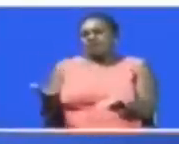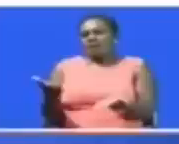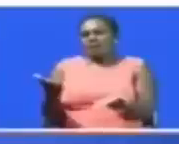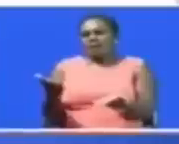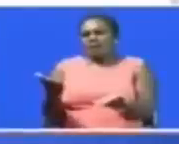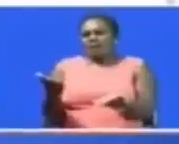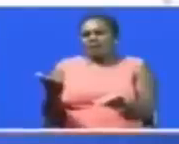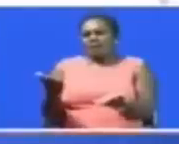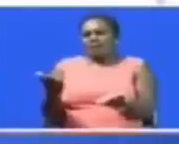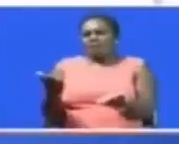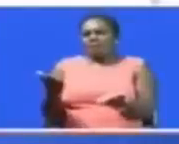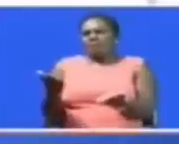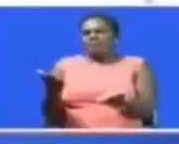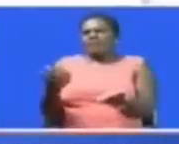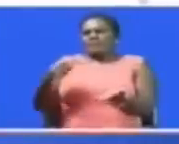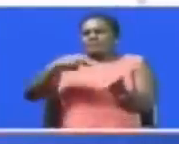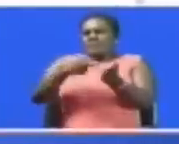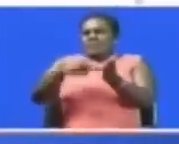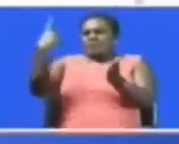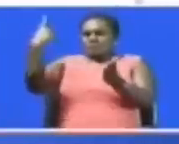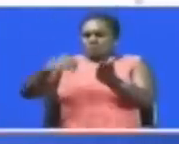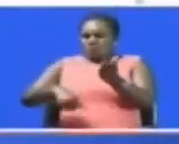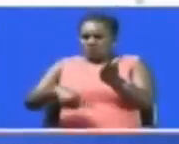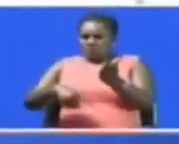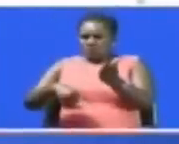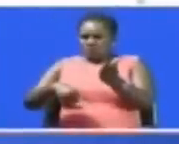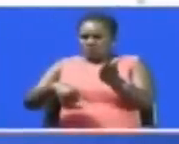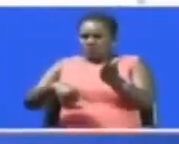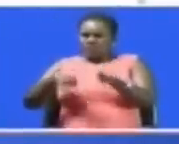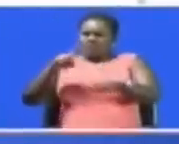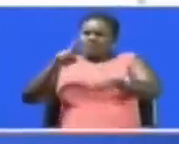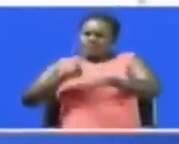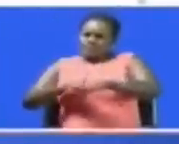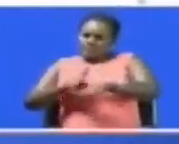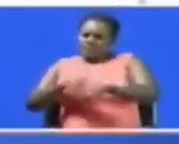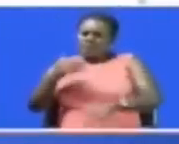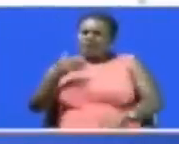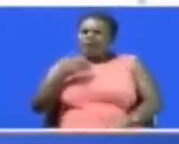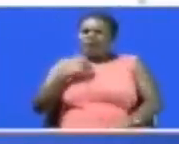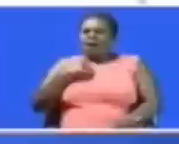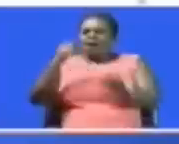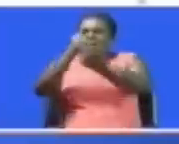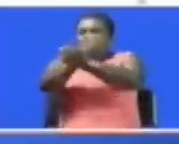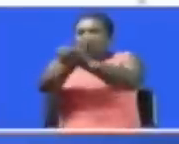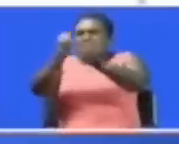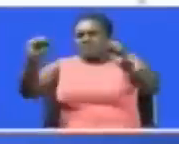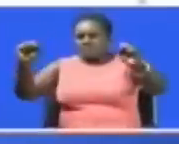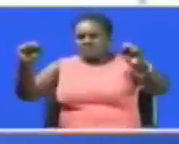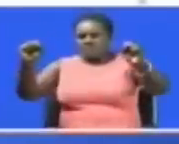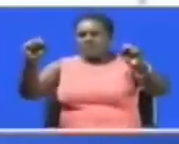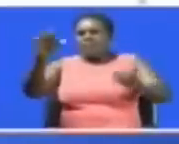inclusivity works effectively. And what I mean by this is that when you have the president